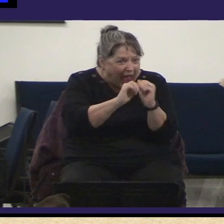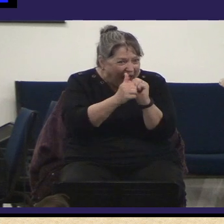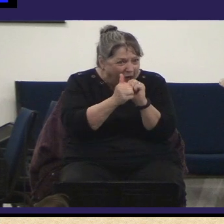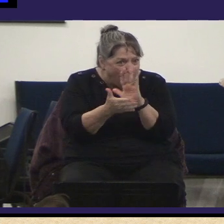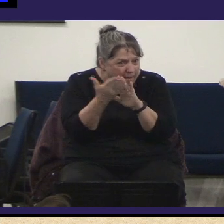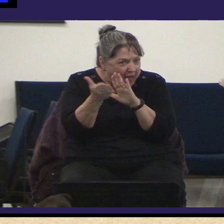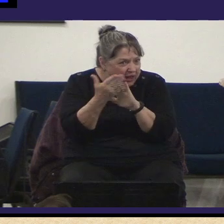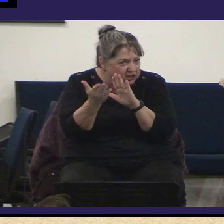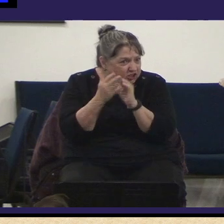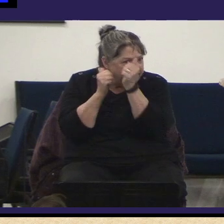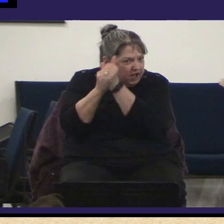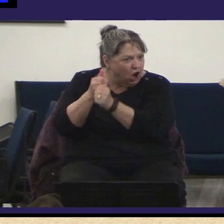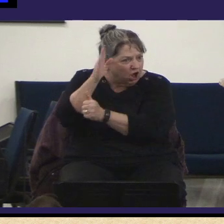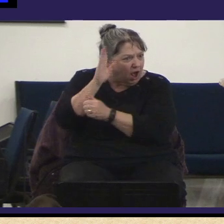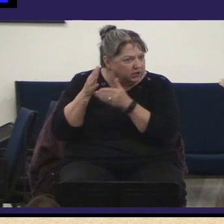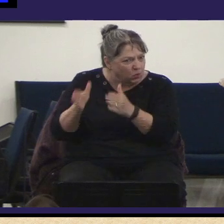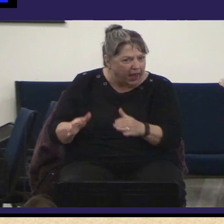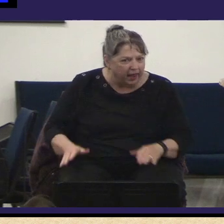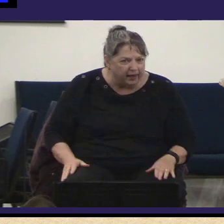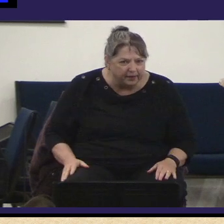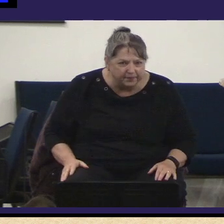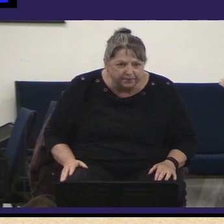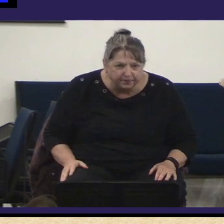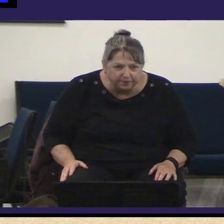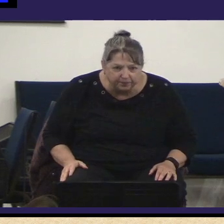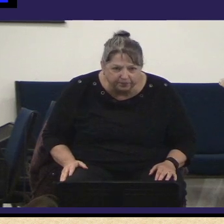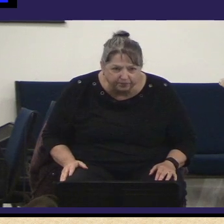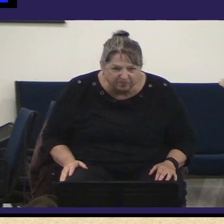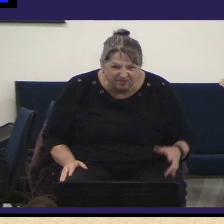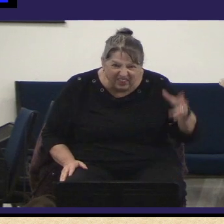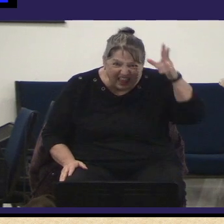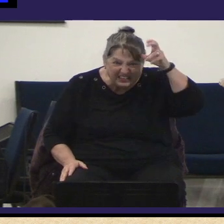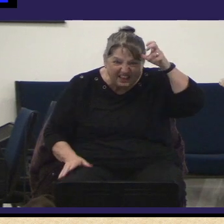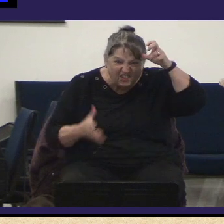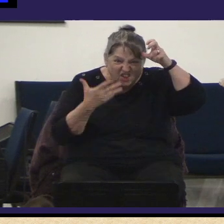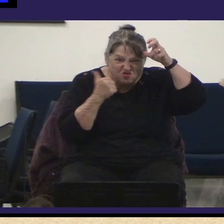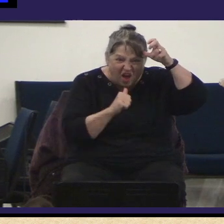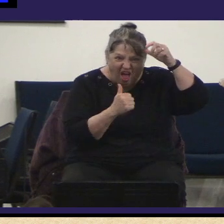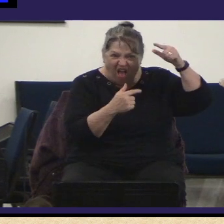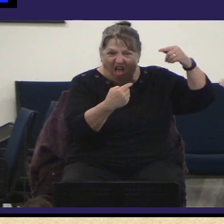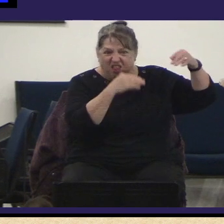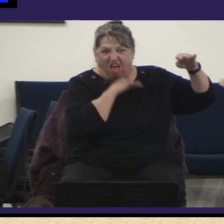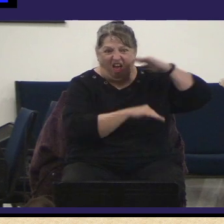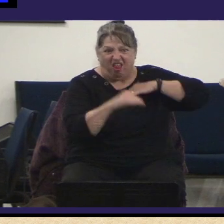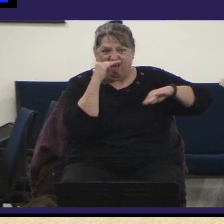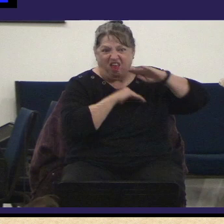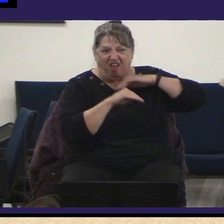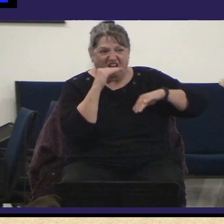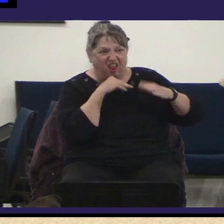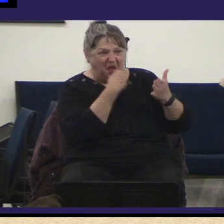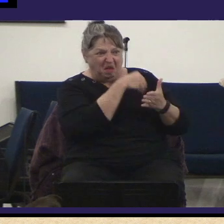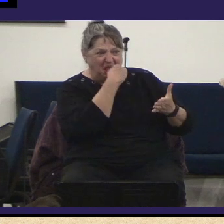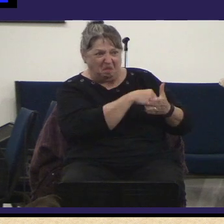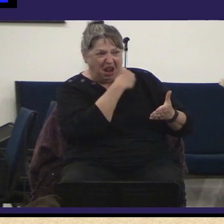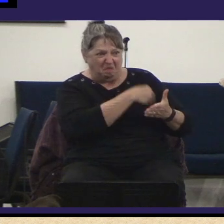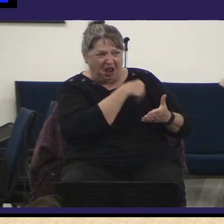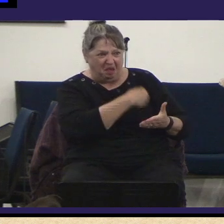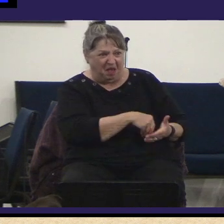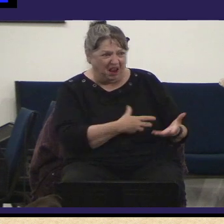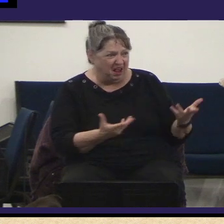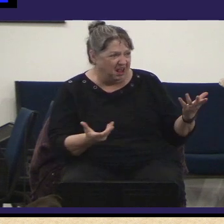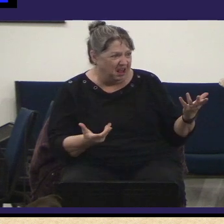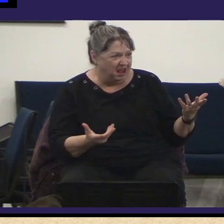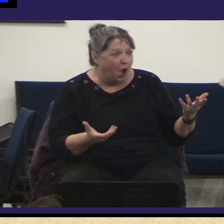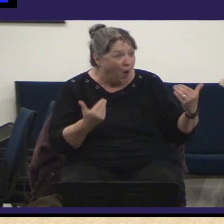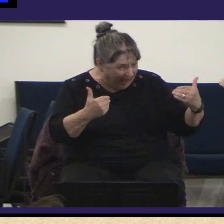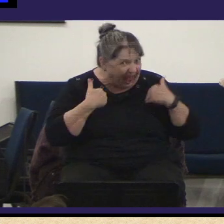that? Does the devil attack us with our finances? Absolutely. So the classes are being